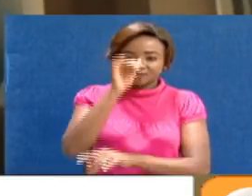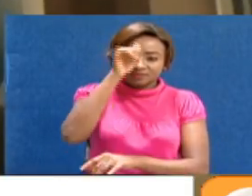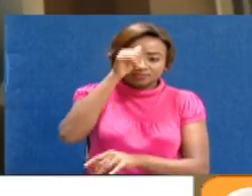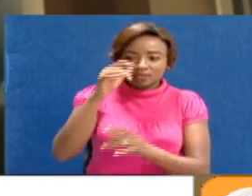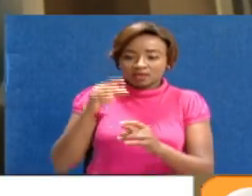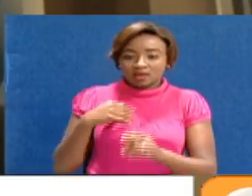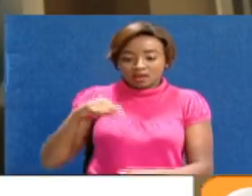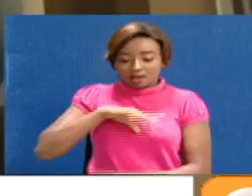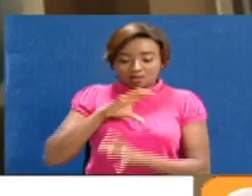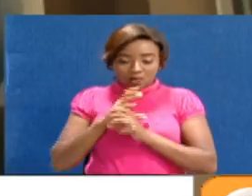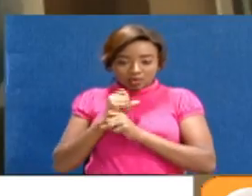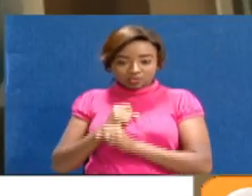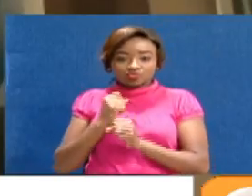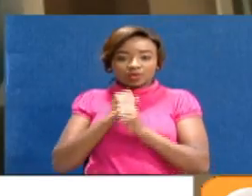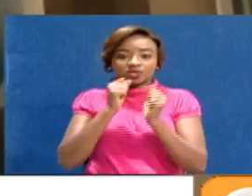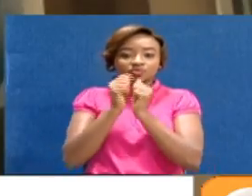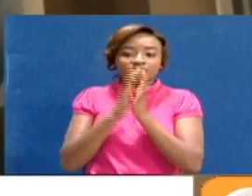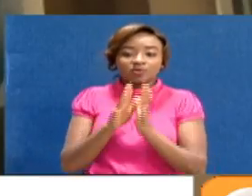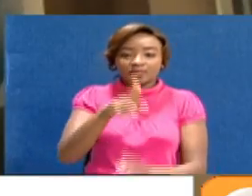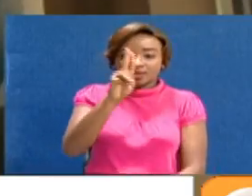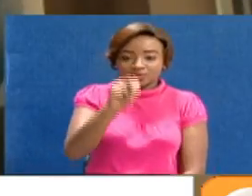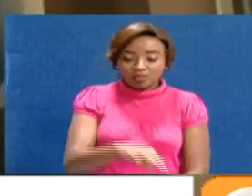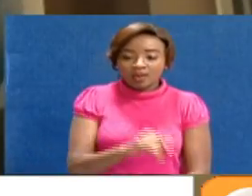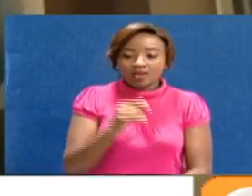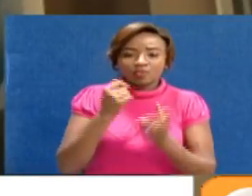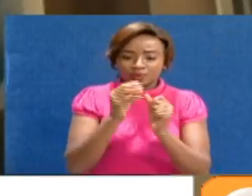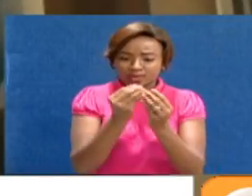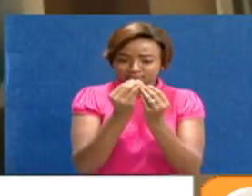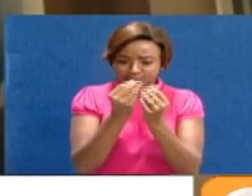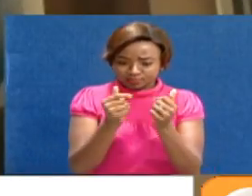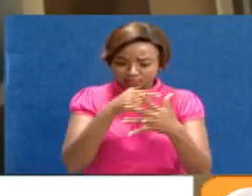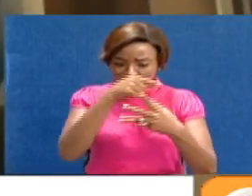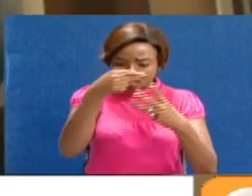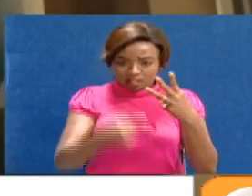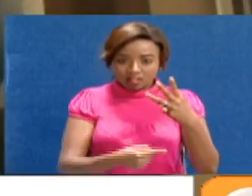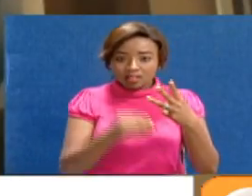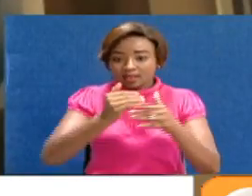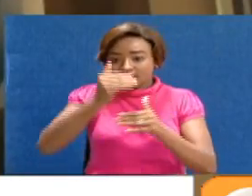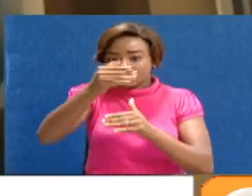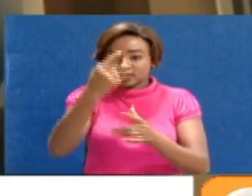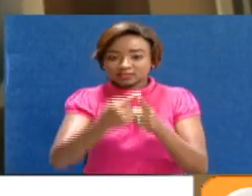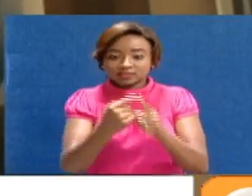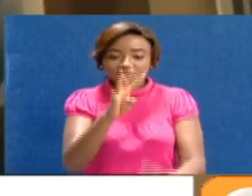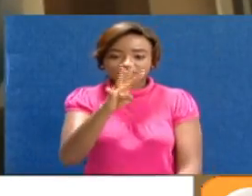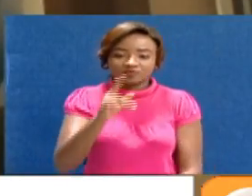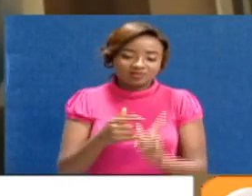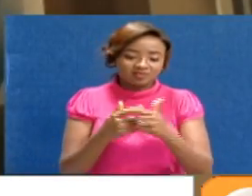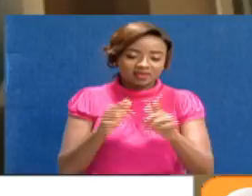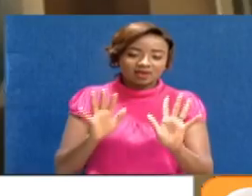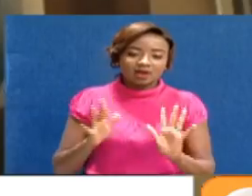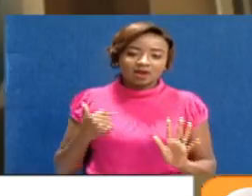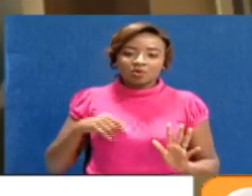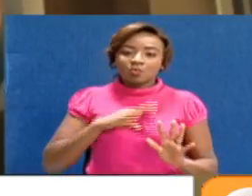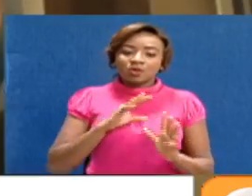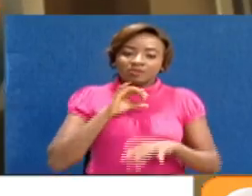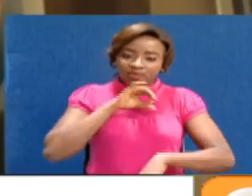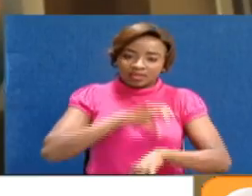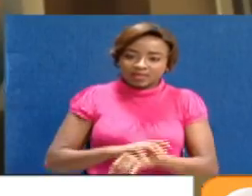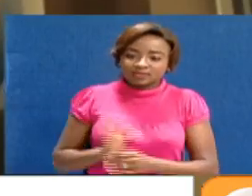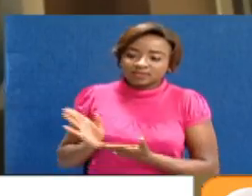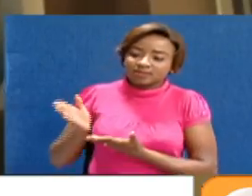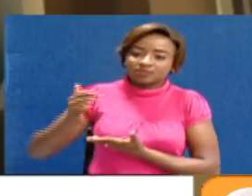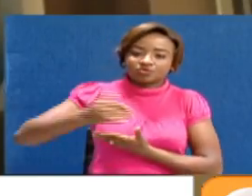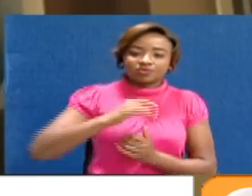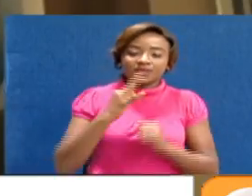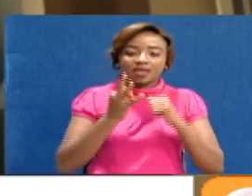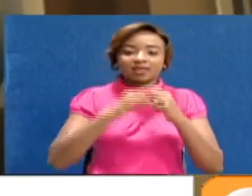can help along with the UN development system. If we did all these three things in the next 4 years, would be recovering, regaining this